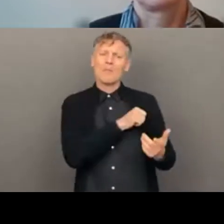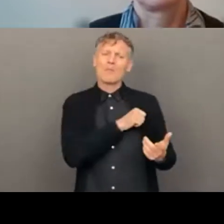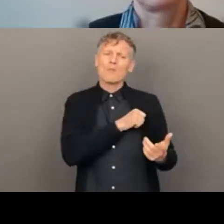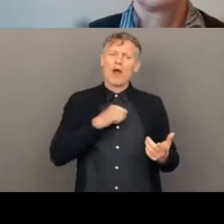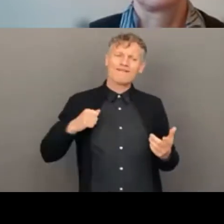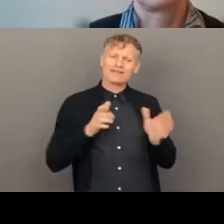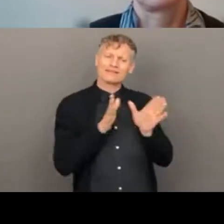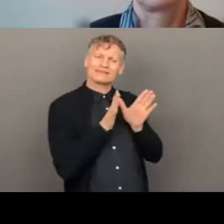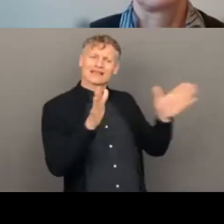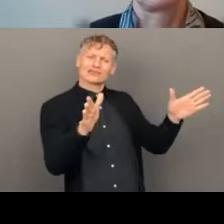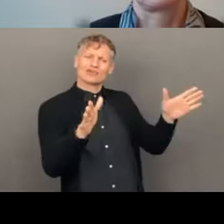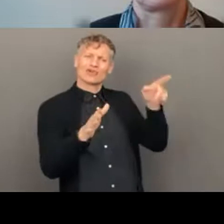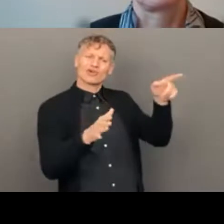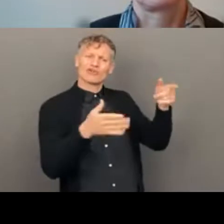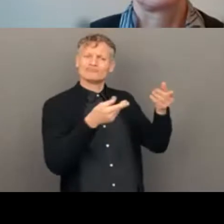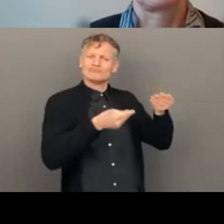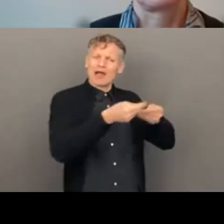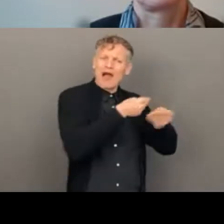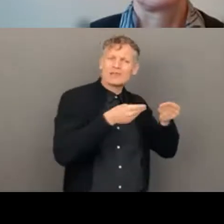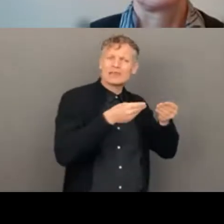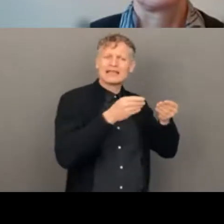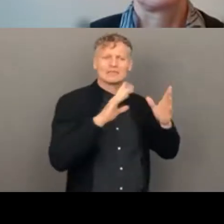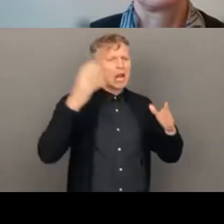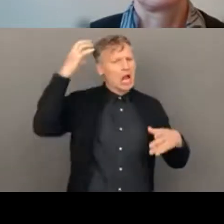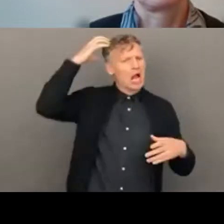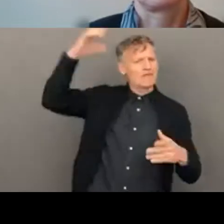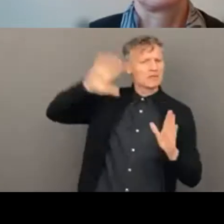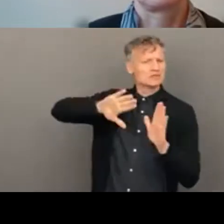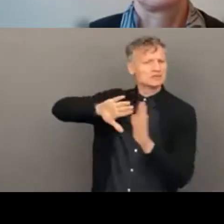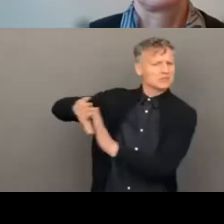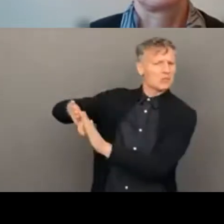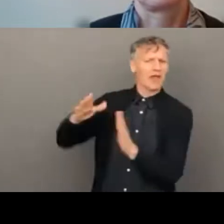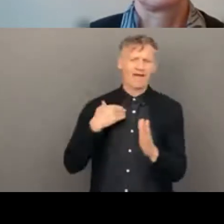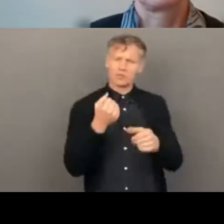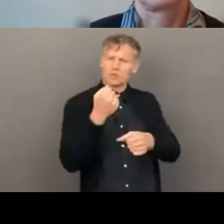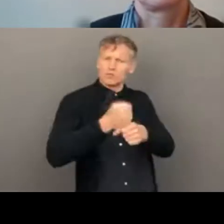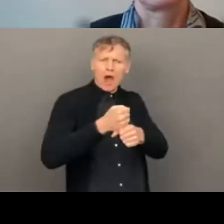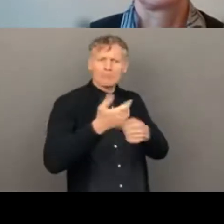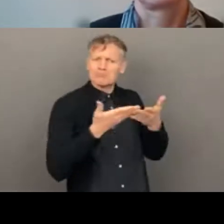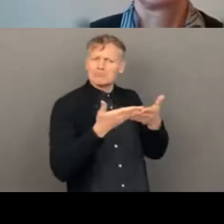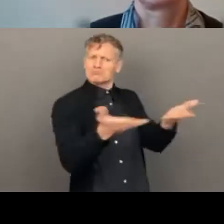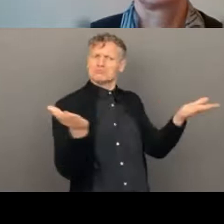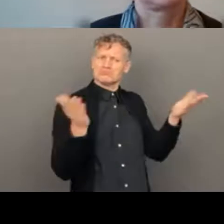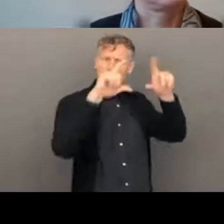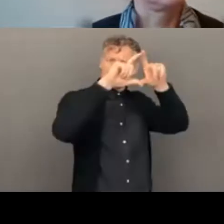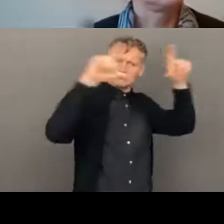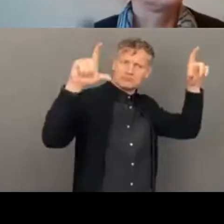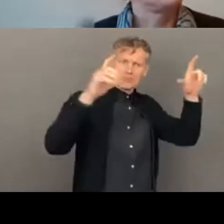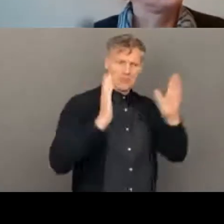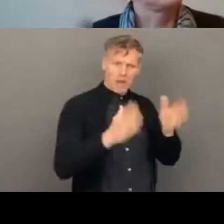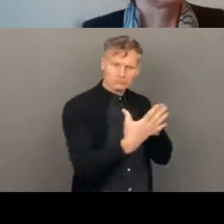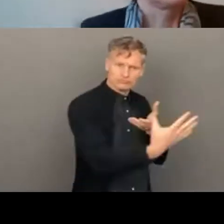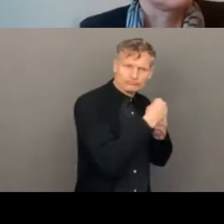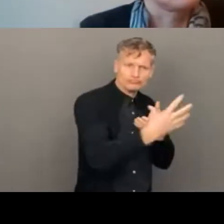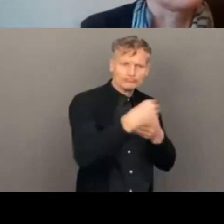as the job market. When the disability inclusive development, we